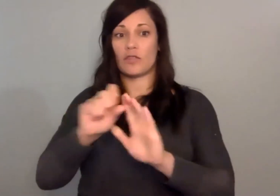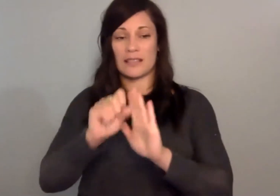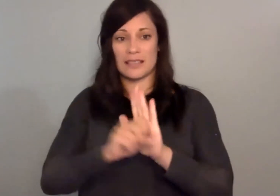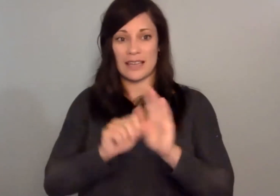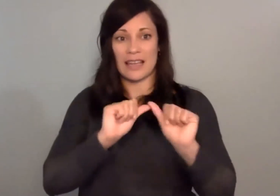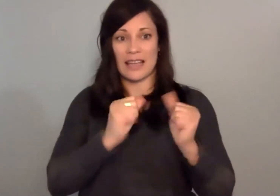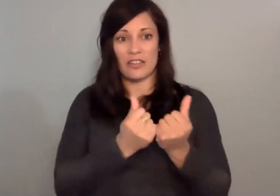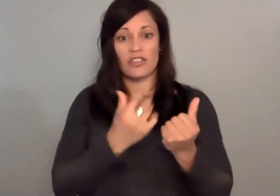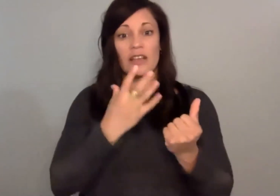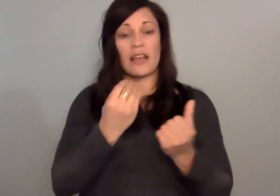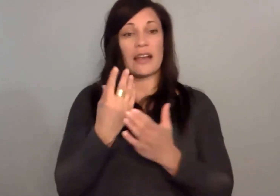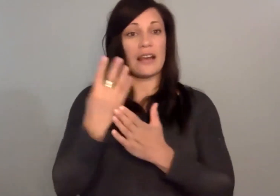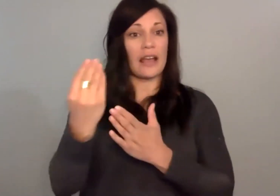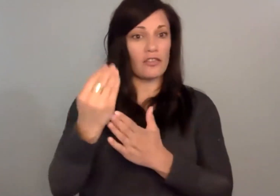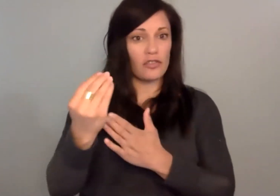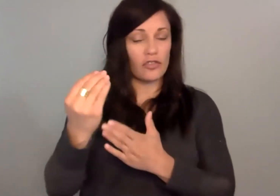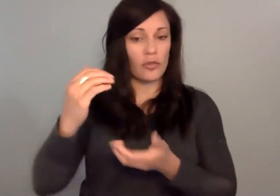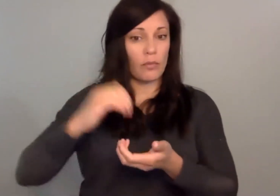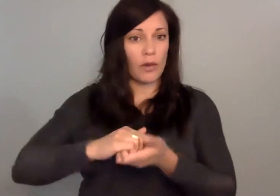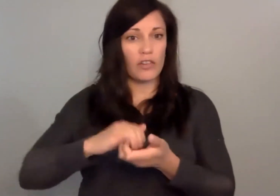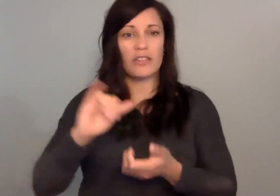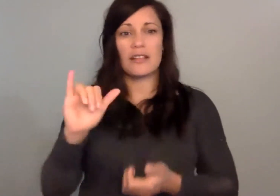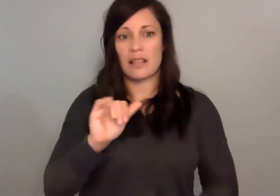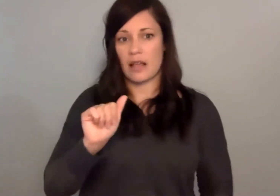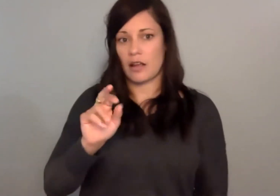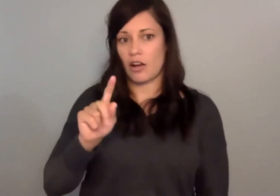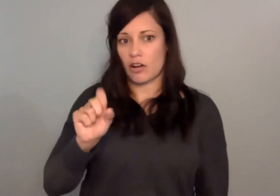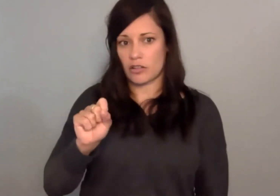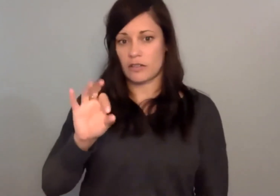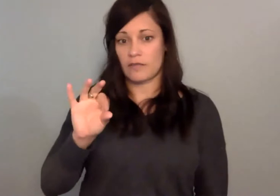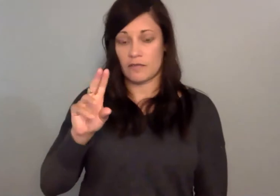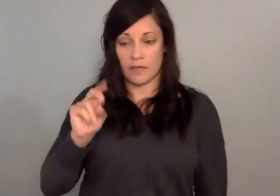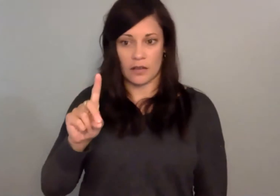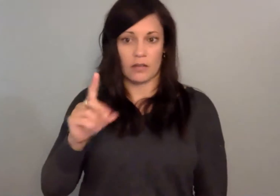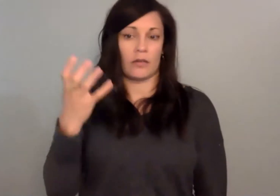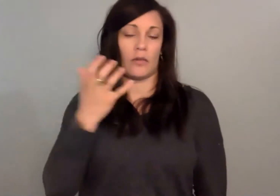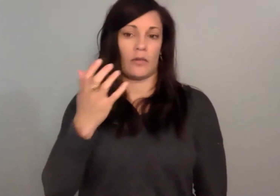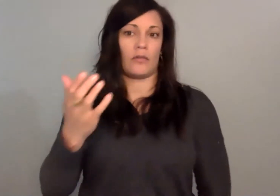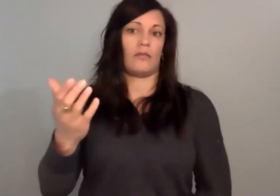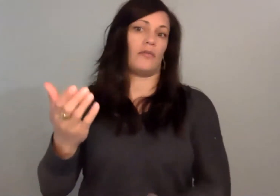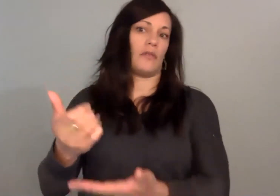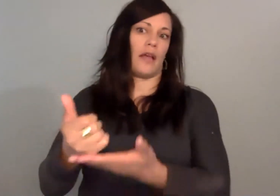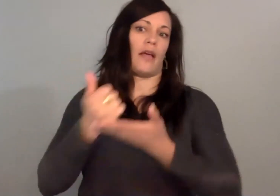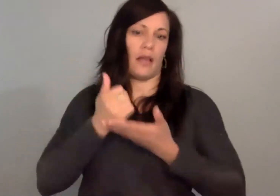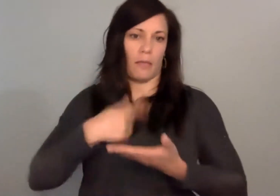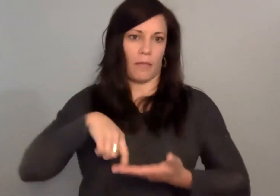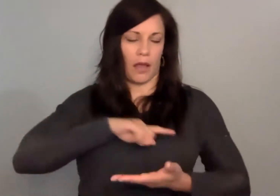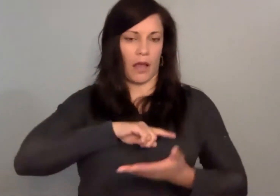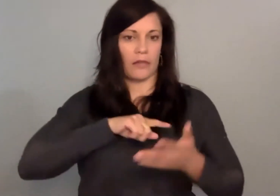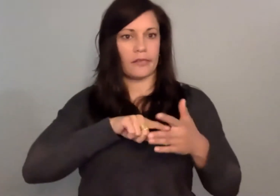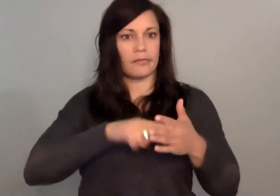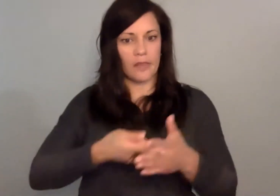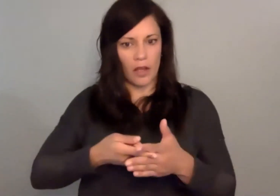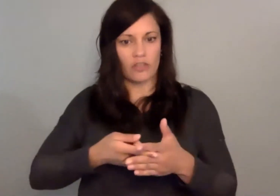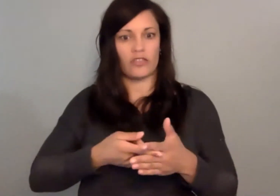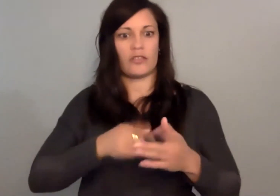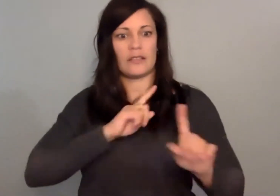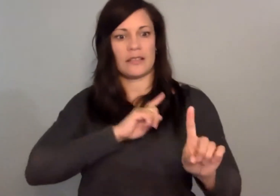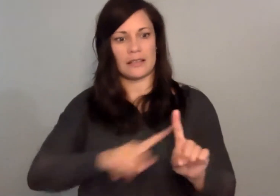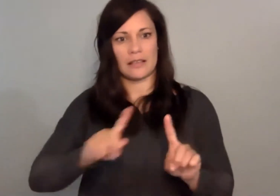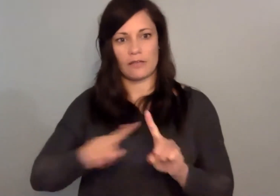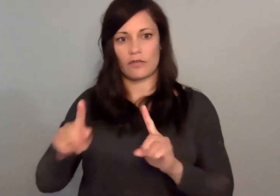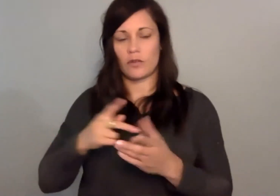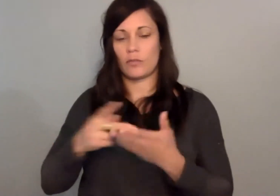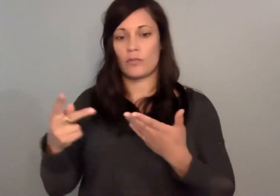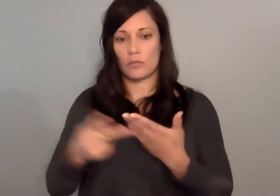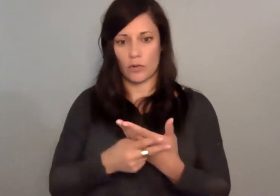external partners like ArtsFund, who have been great at helping us launch a number of different grant programs.